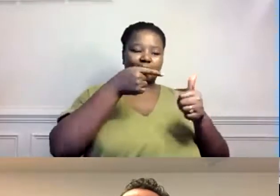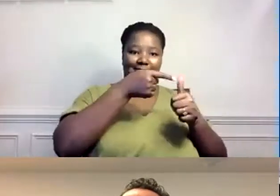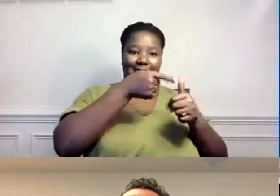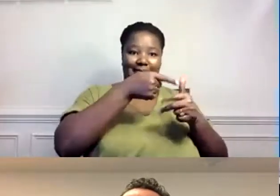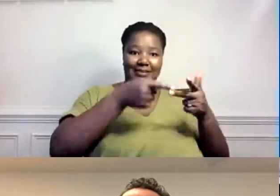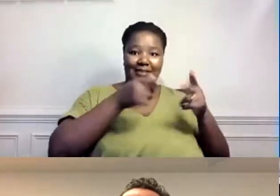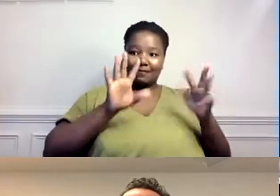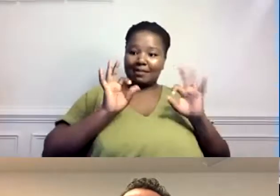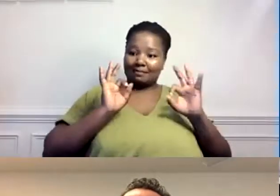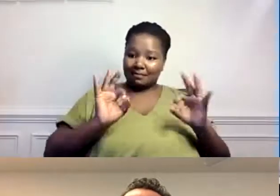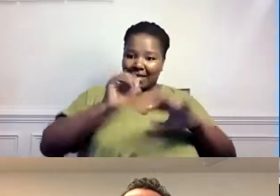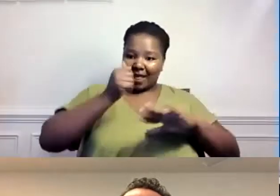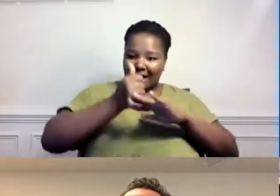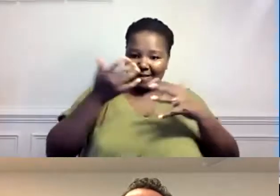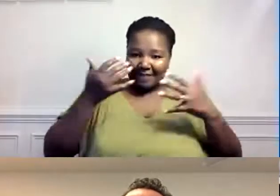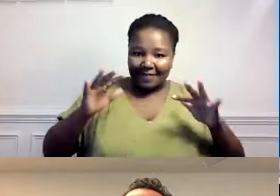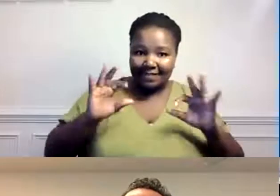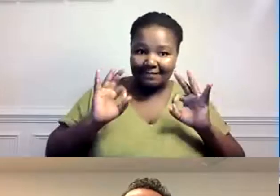in place now?